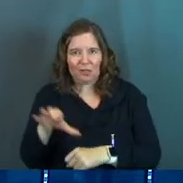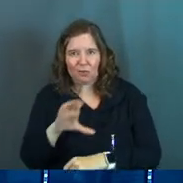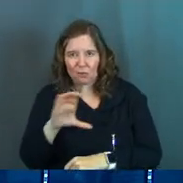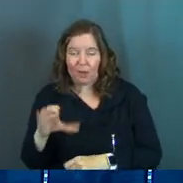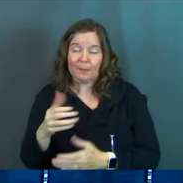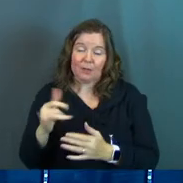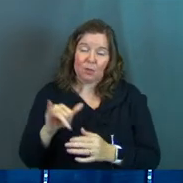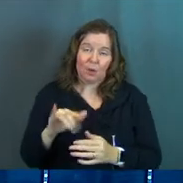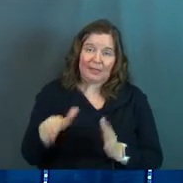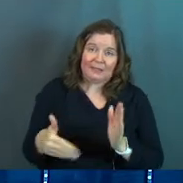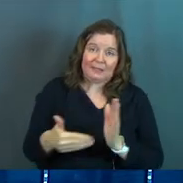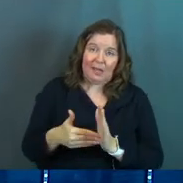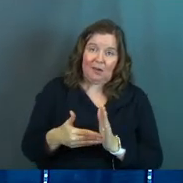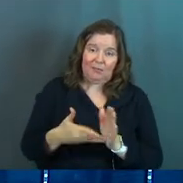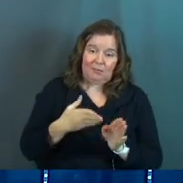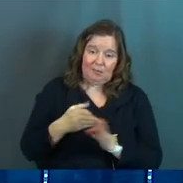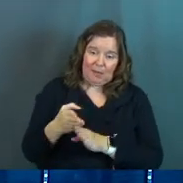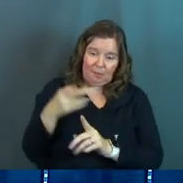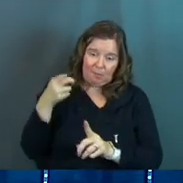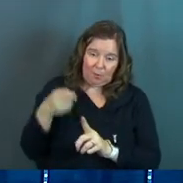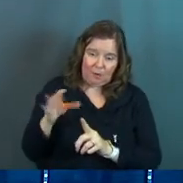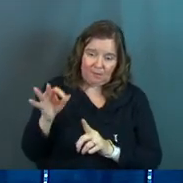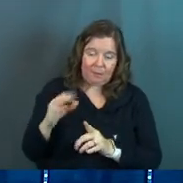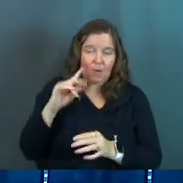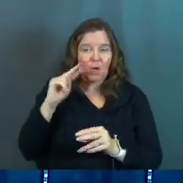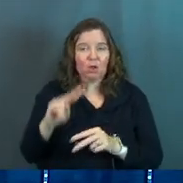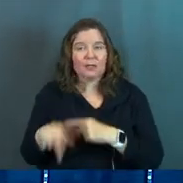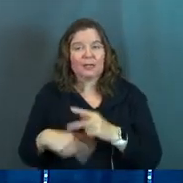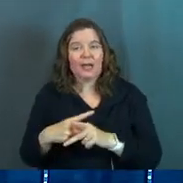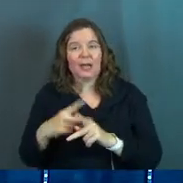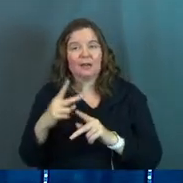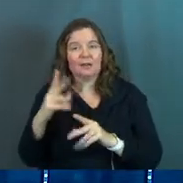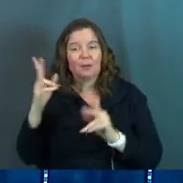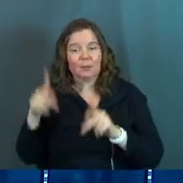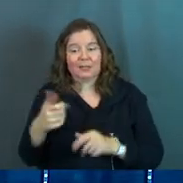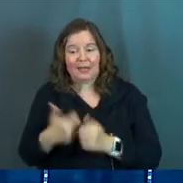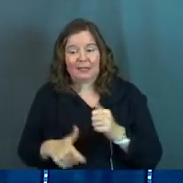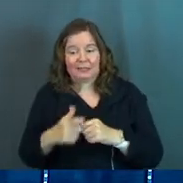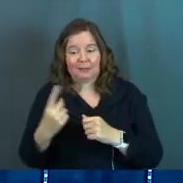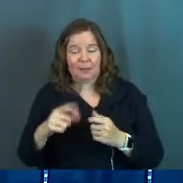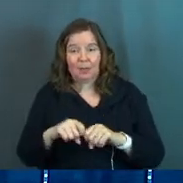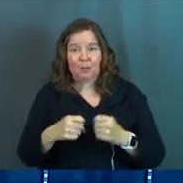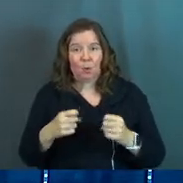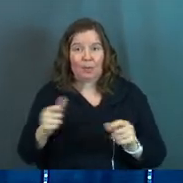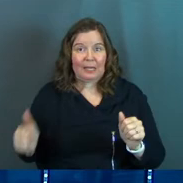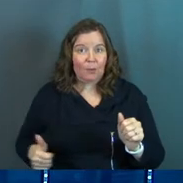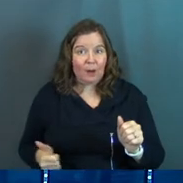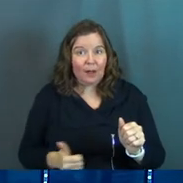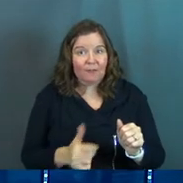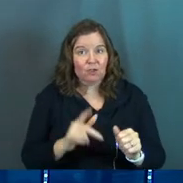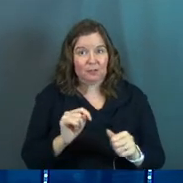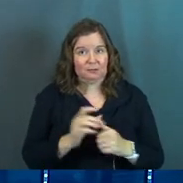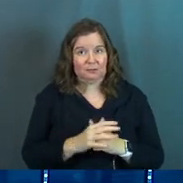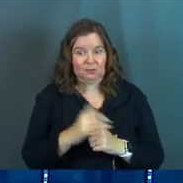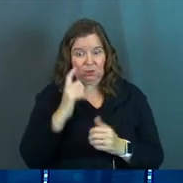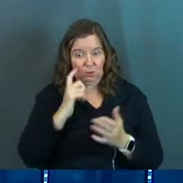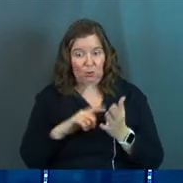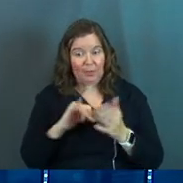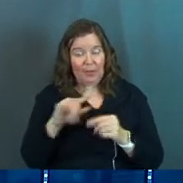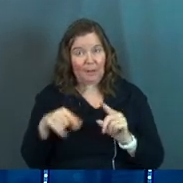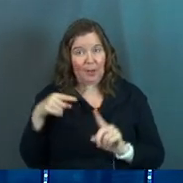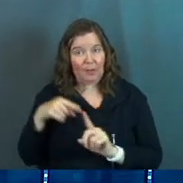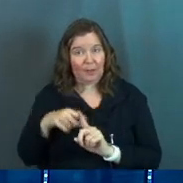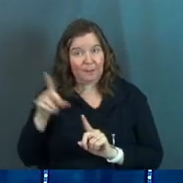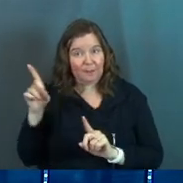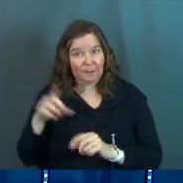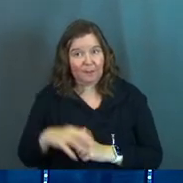cross, even though that's the center of our faith, but look at the kind of peacemaker Jesus was. Anytime something broke, he went after it. Do you notice that about